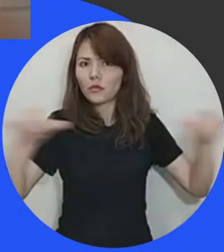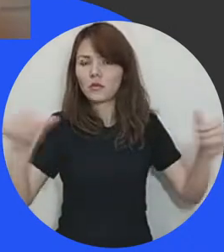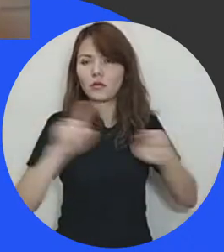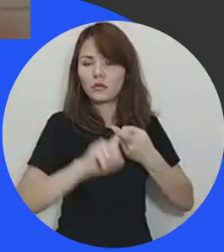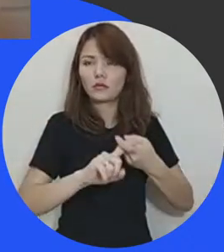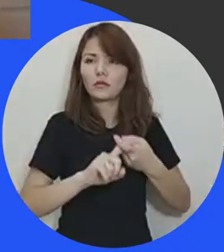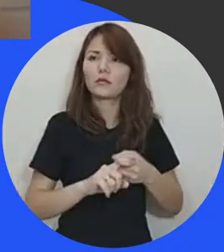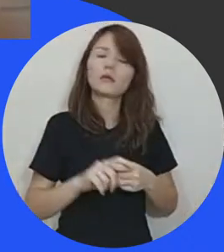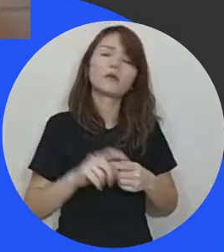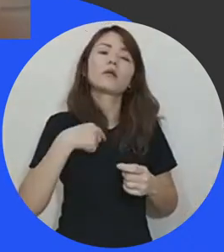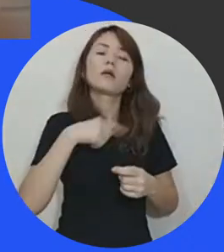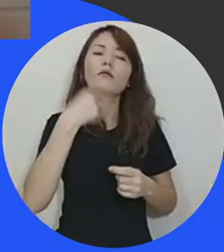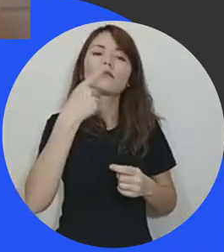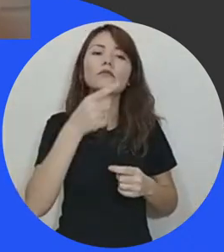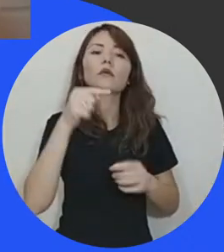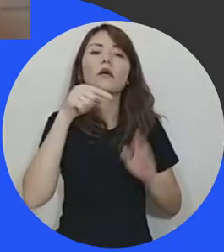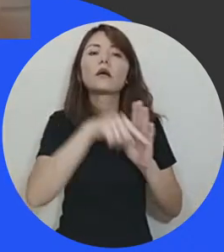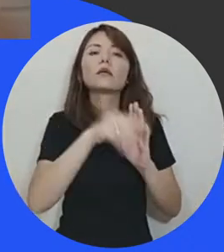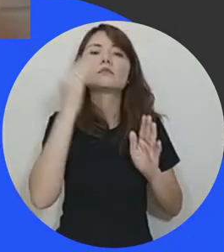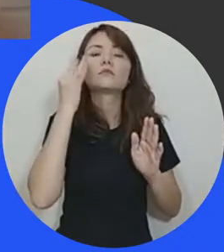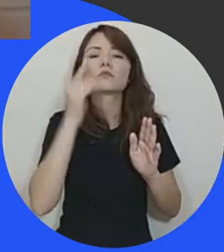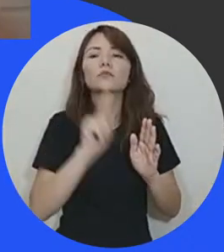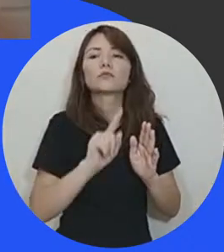it's extremely nasty, but in a sense it's also